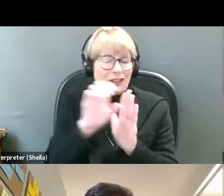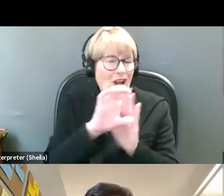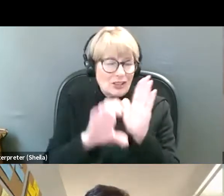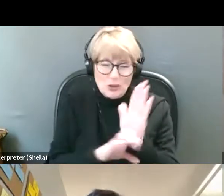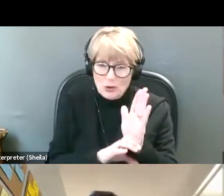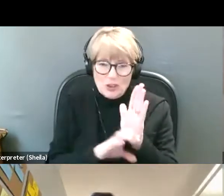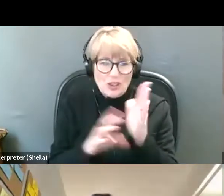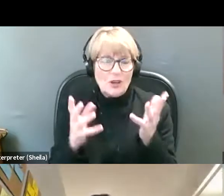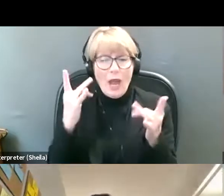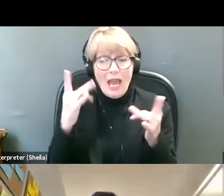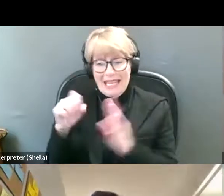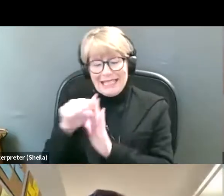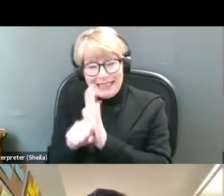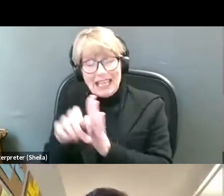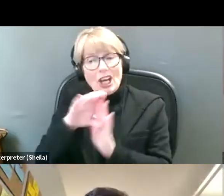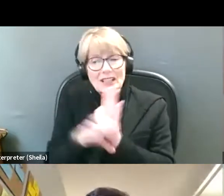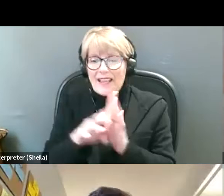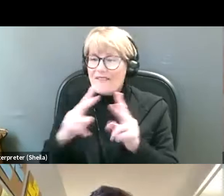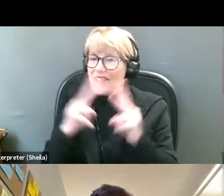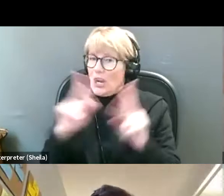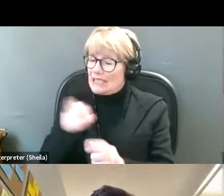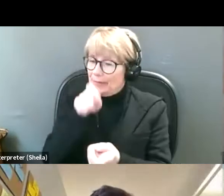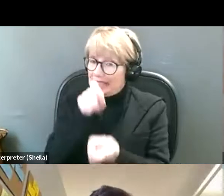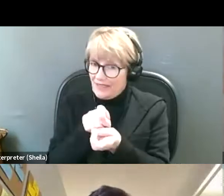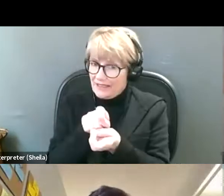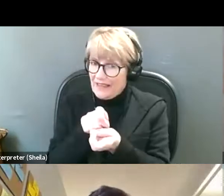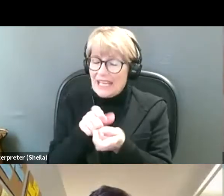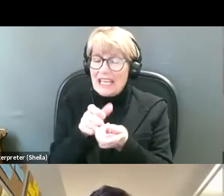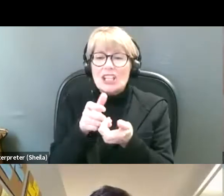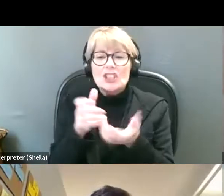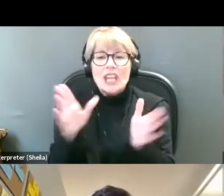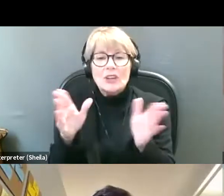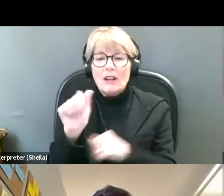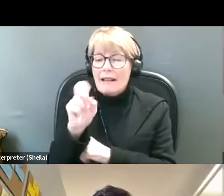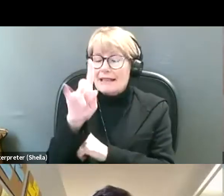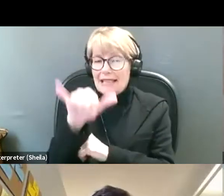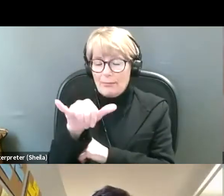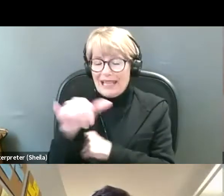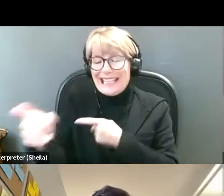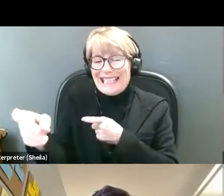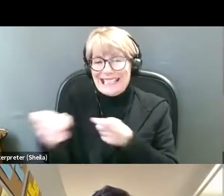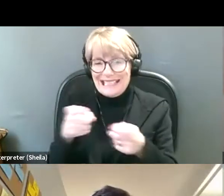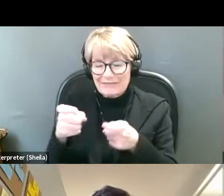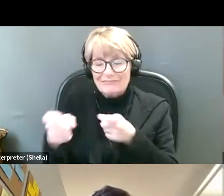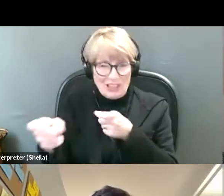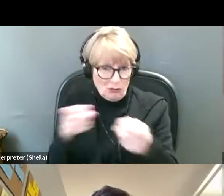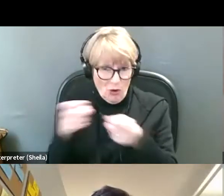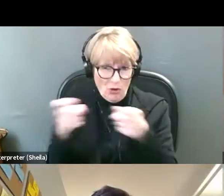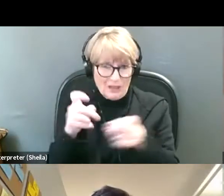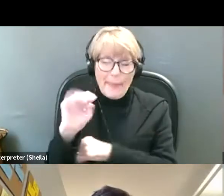the state constitution is pretty specific that General Assembly retains control over the map making power.